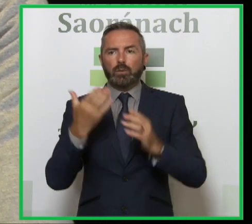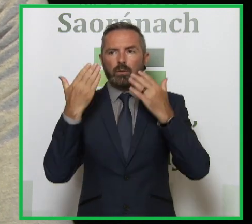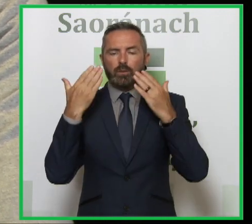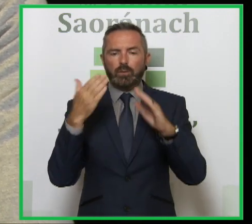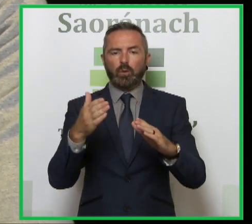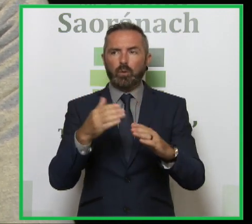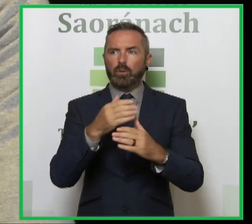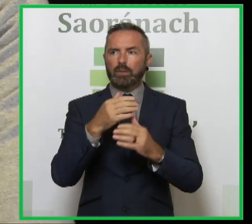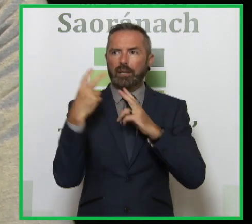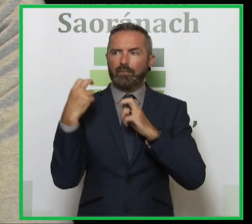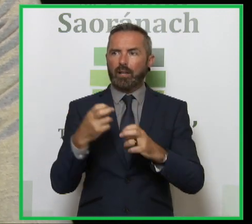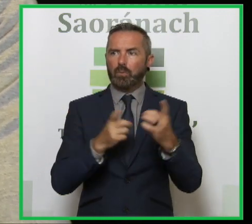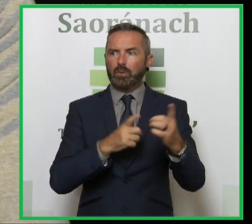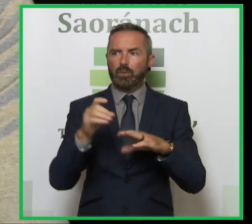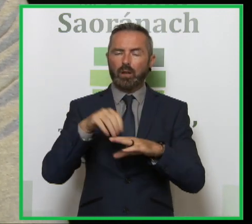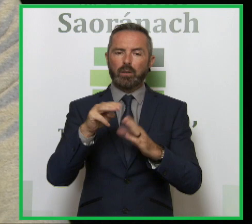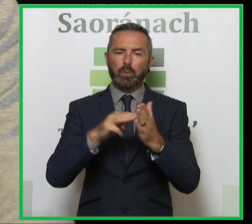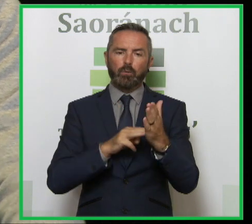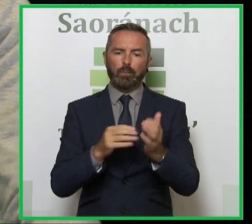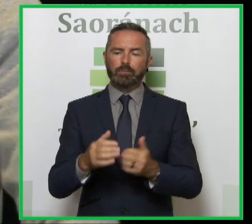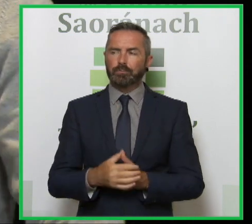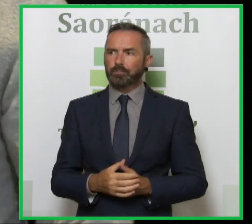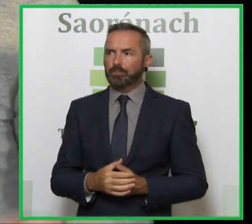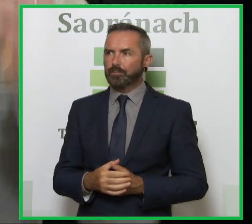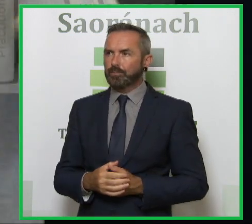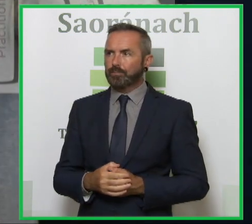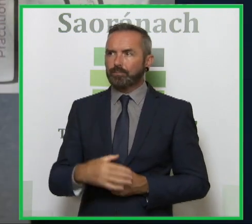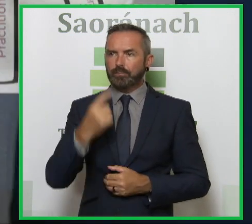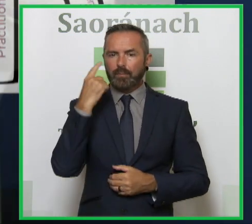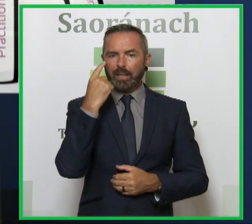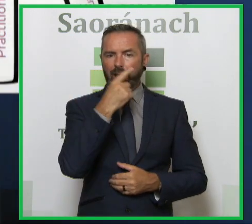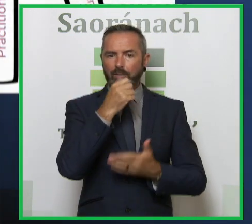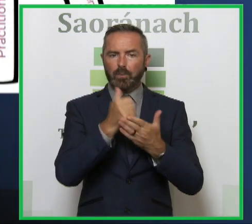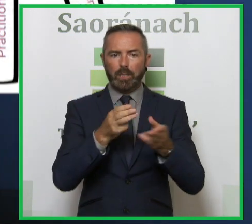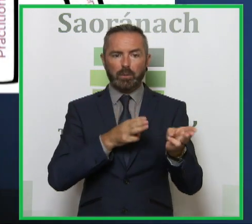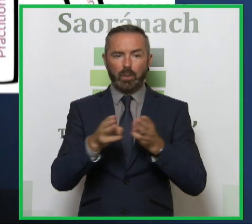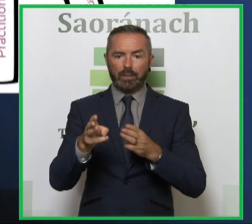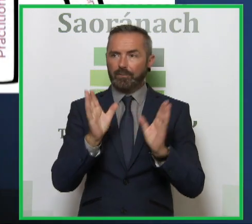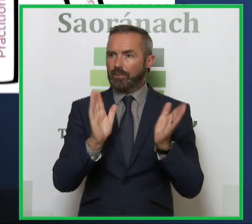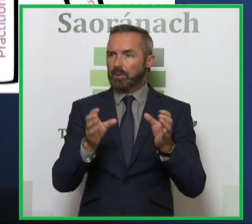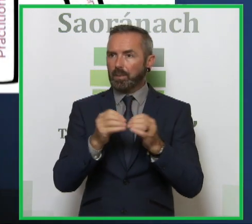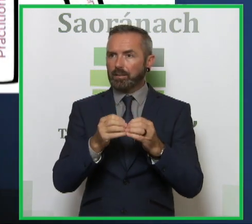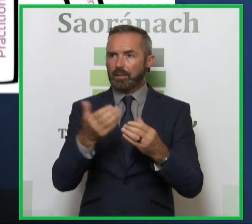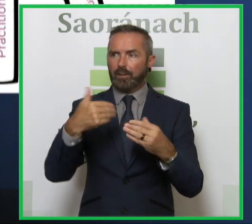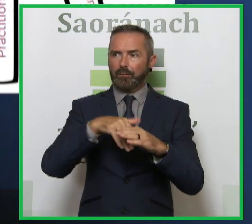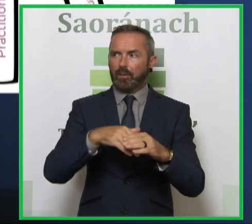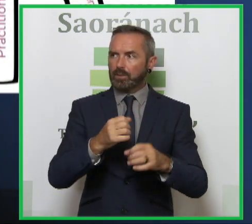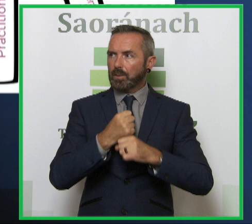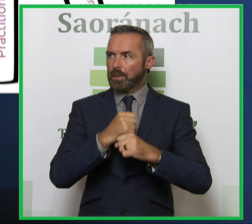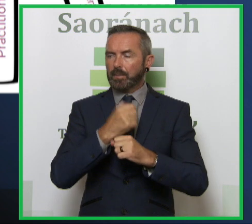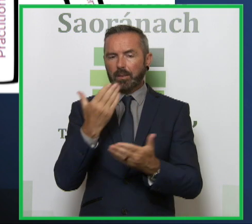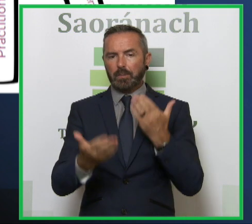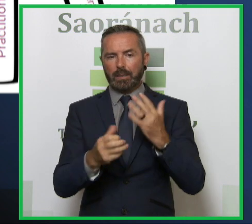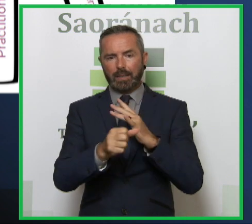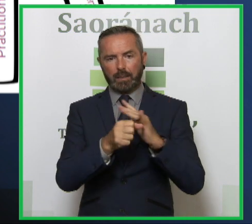the evaluations we are doing on the programme. So evidence-based practice, as I said, it involves a commitment to balancing the expertise